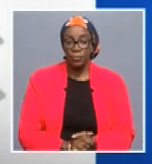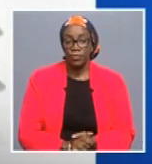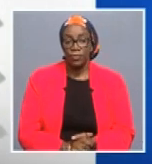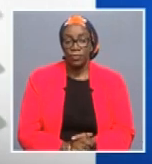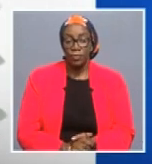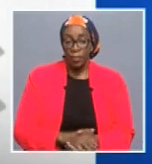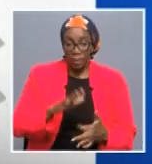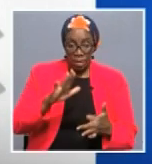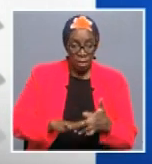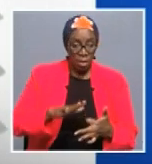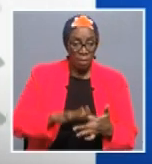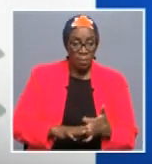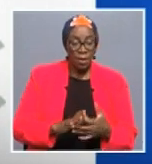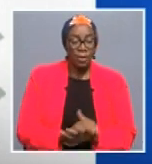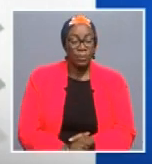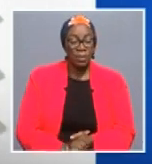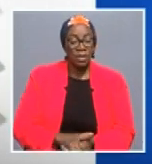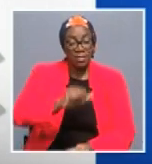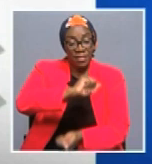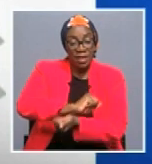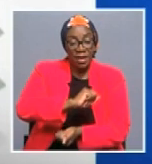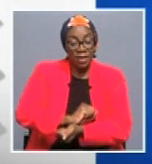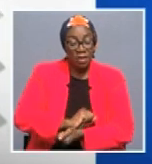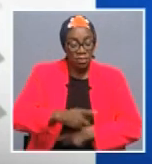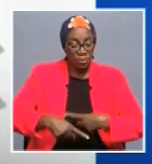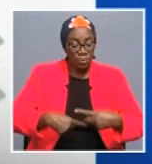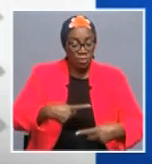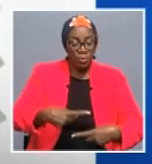In terms of the whole arrest procedures, it's that